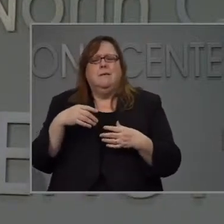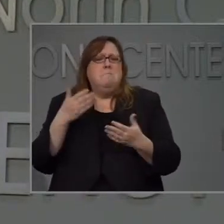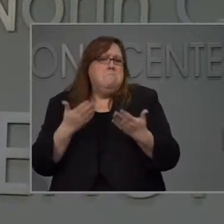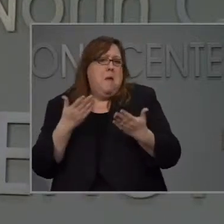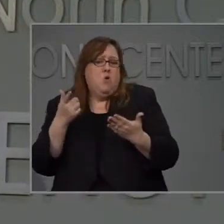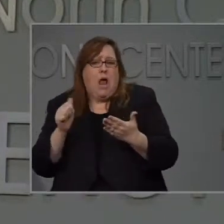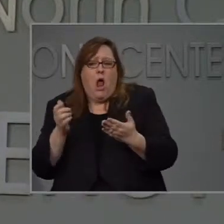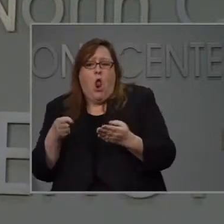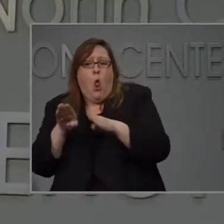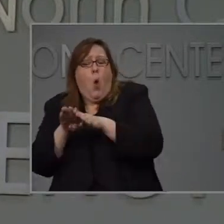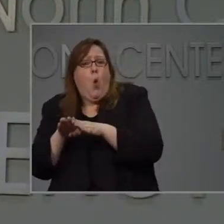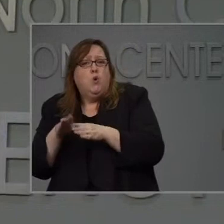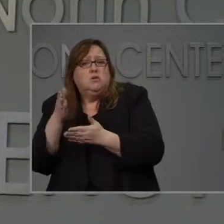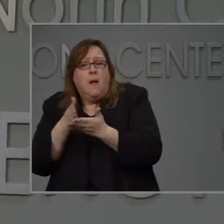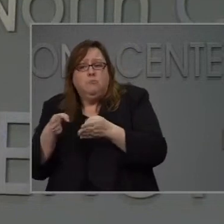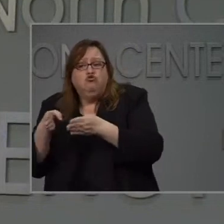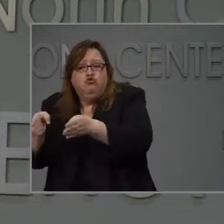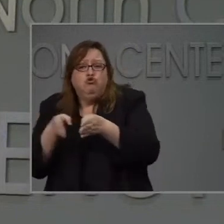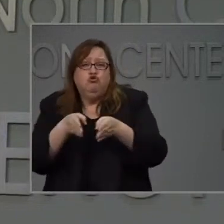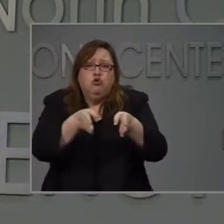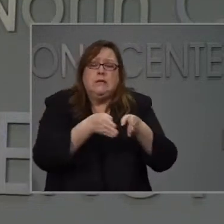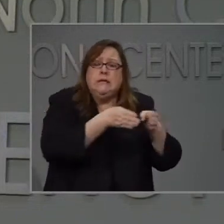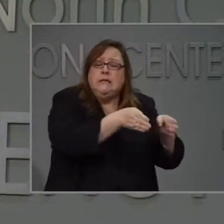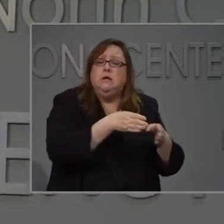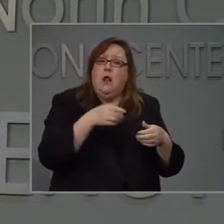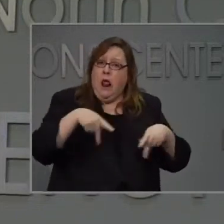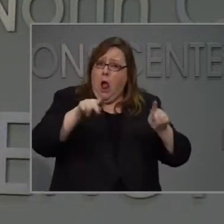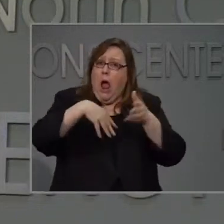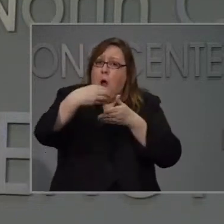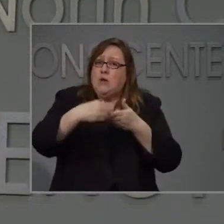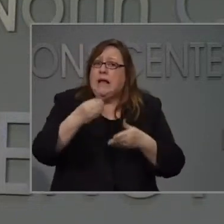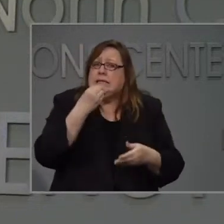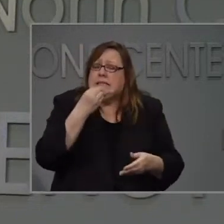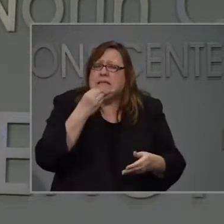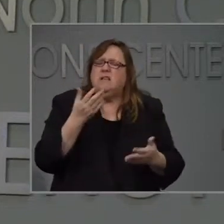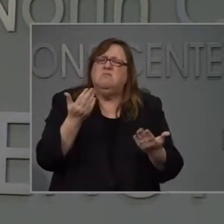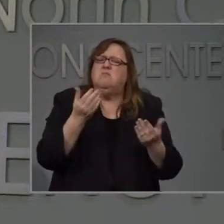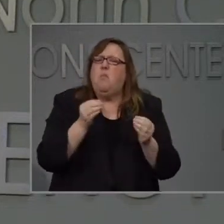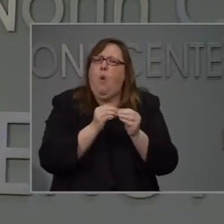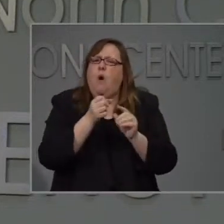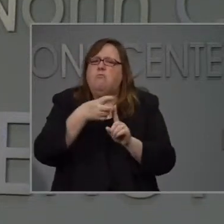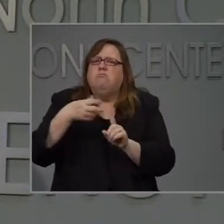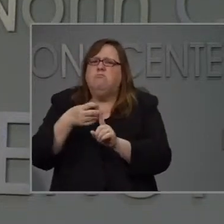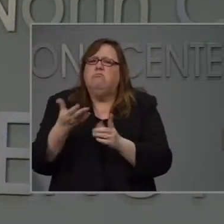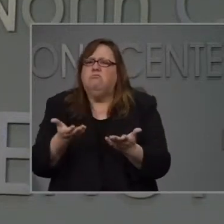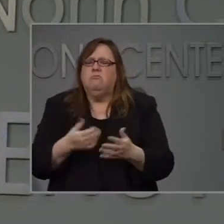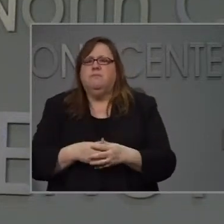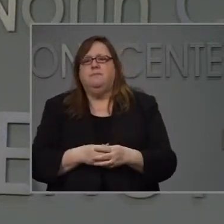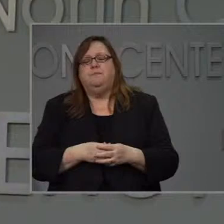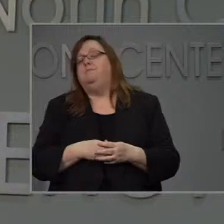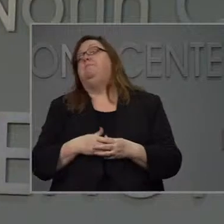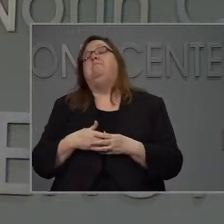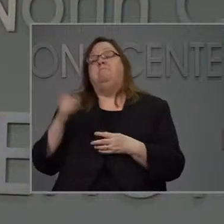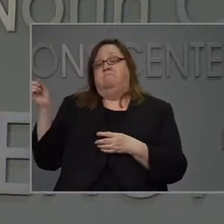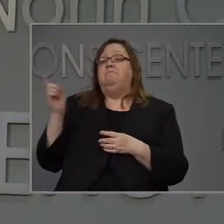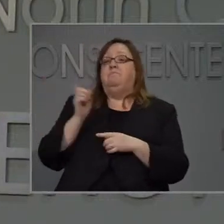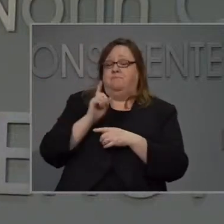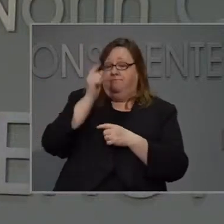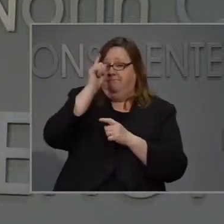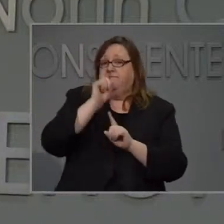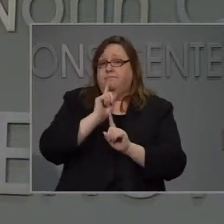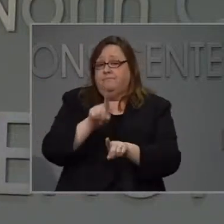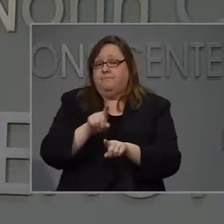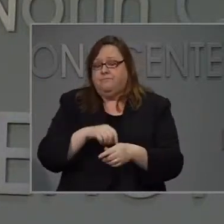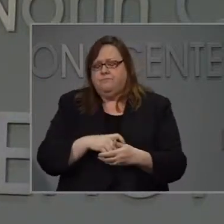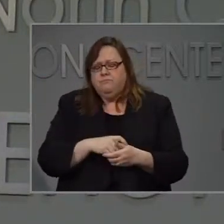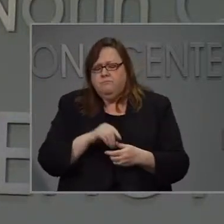more outside dining areas like other states are looking at? All of those issues are under discussion right now. We are getting a lot